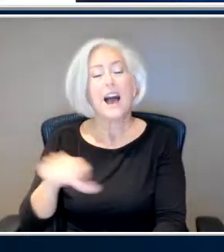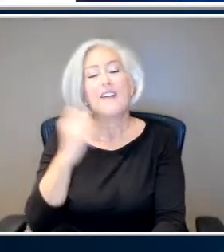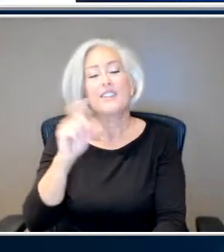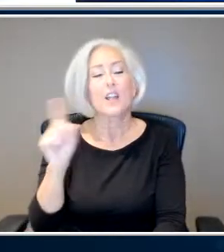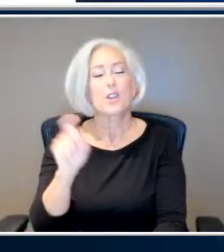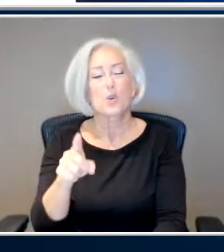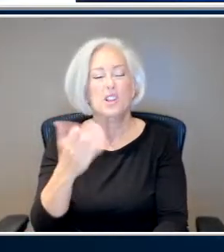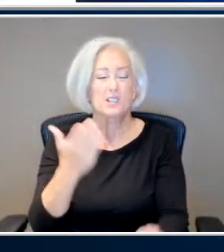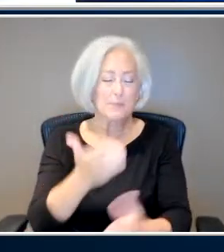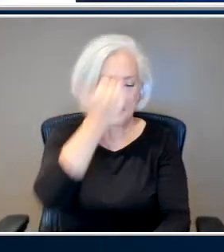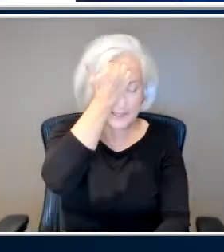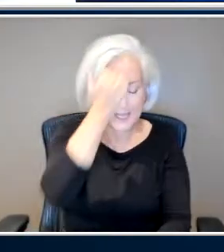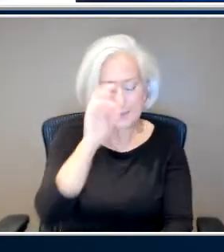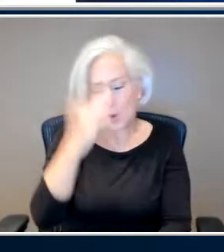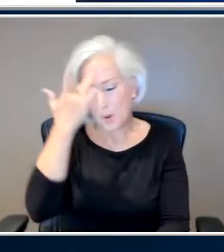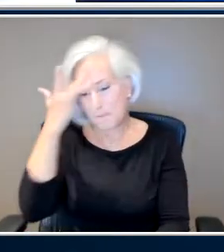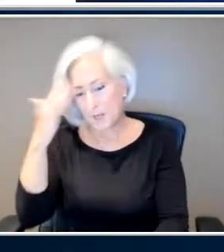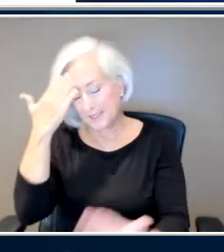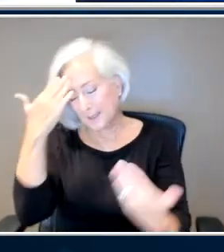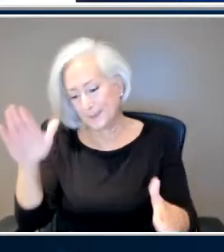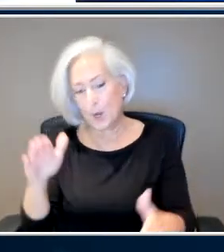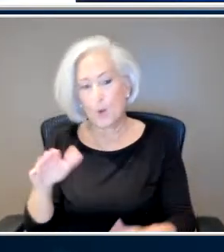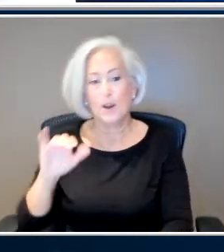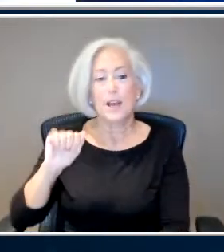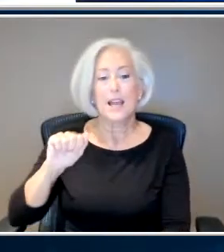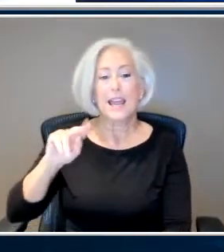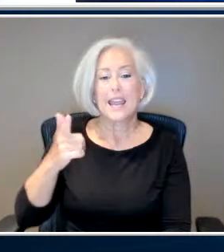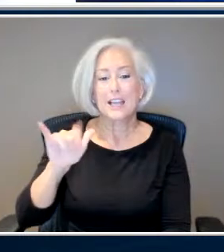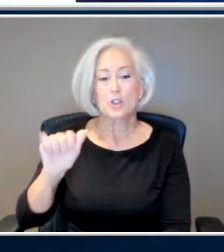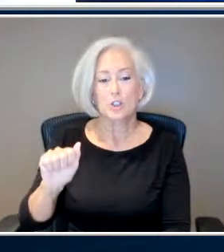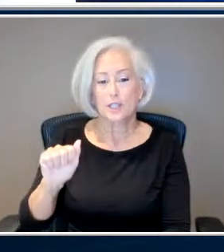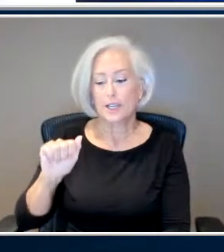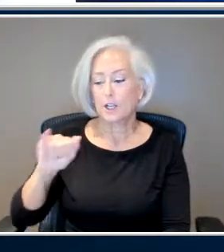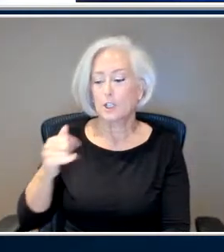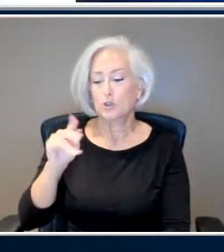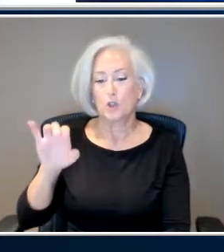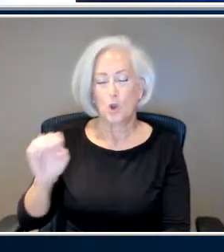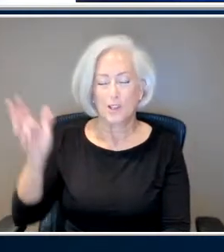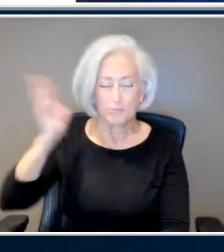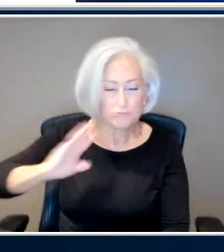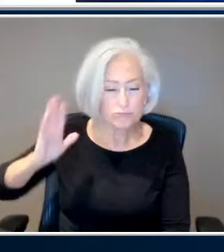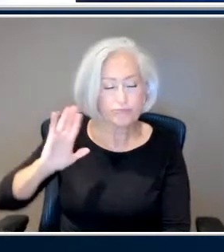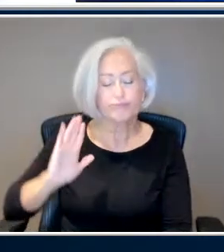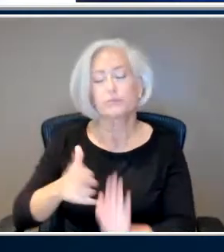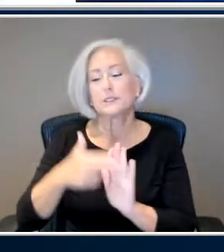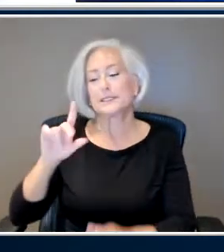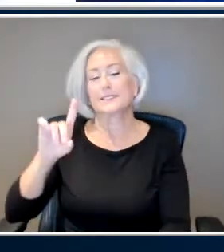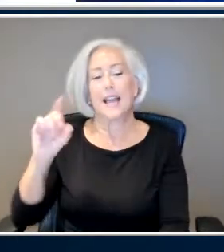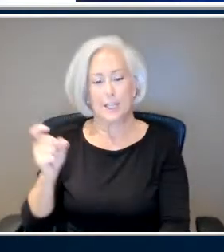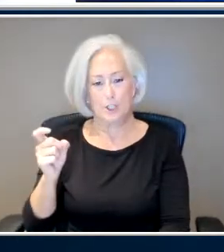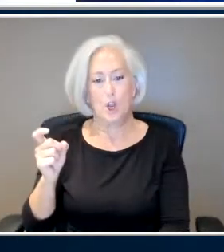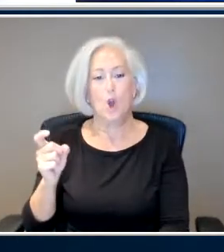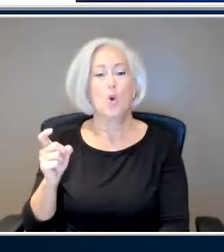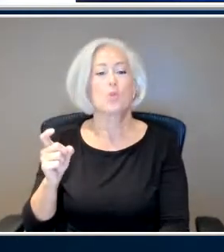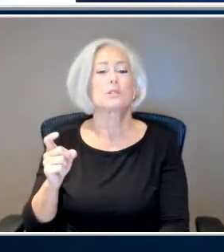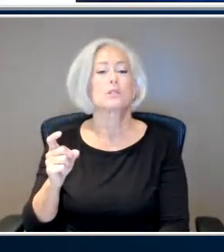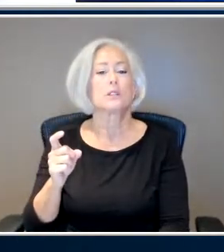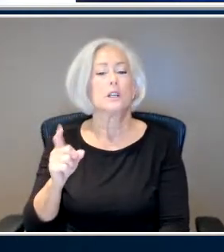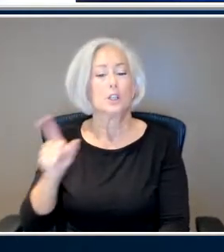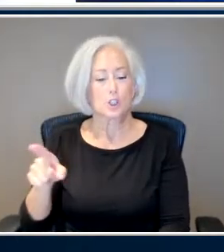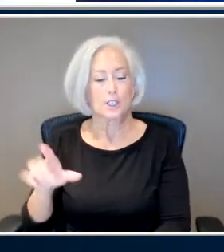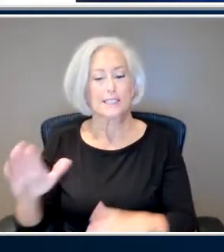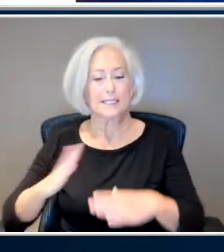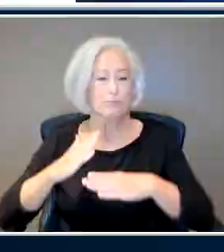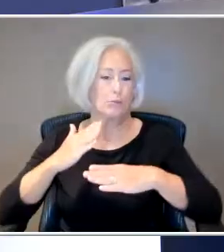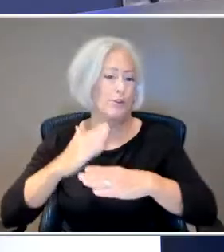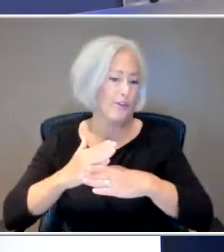can be the judge. So when Angelina Jolie, remember back in the day, diagnosed, she did the preventative mastectomy and hysterectomy because